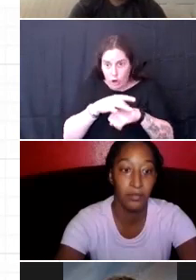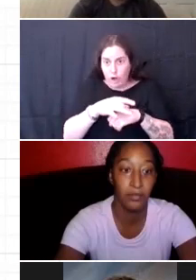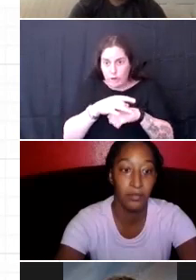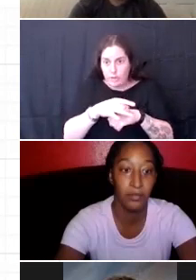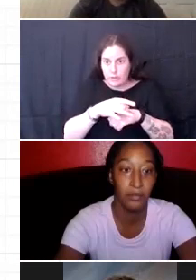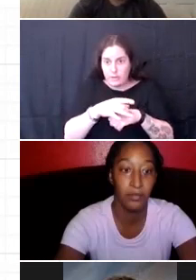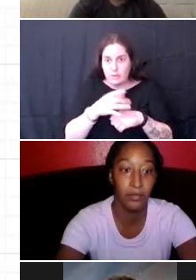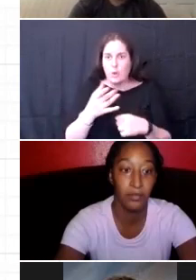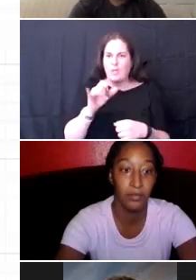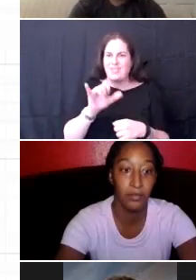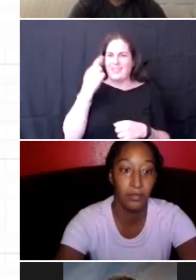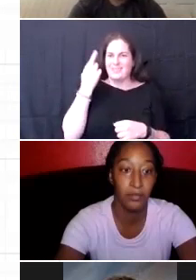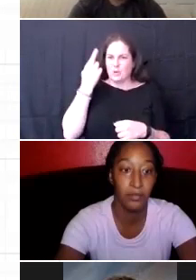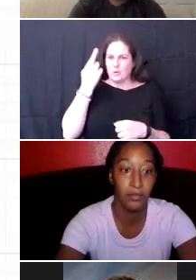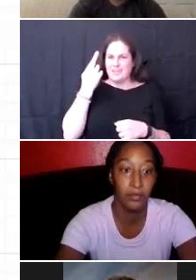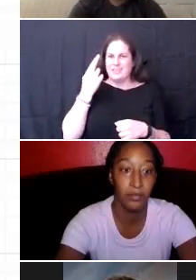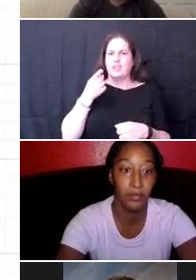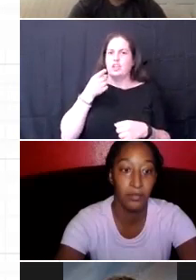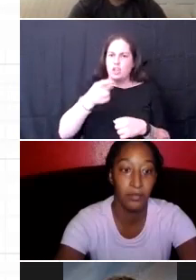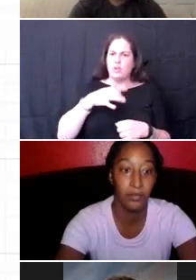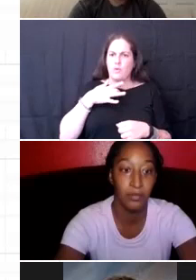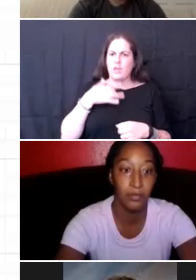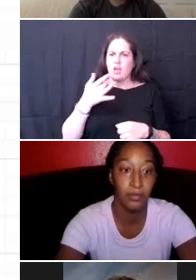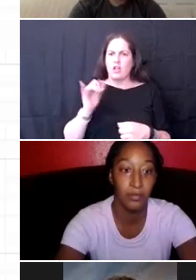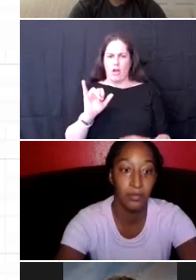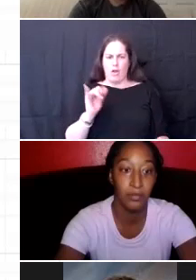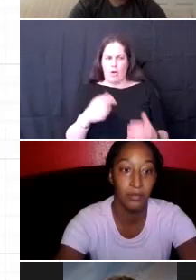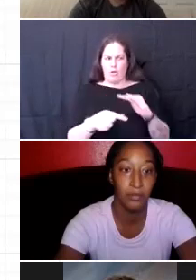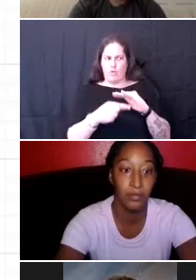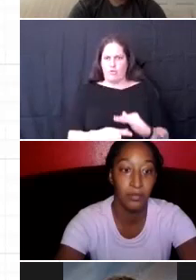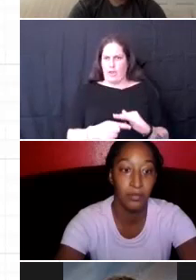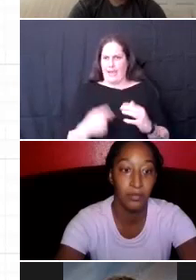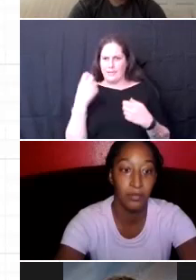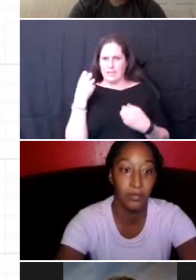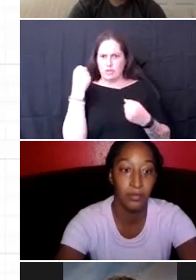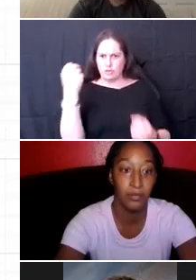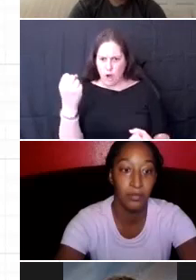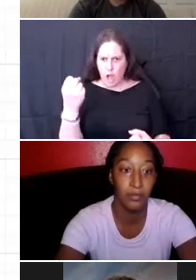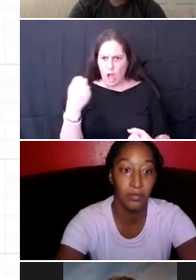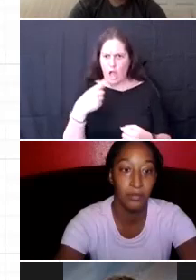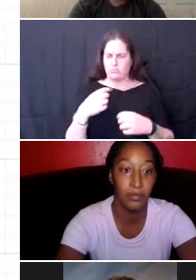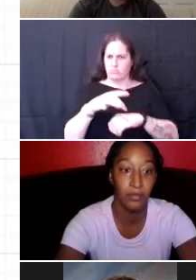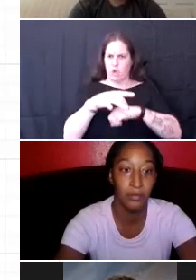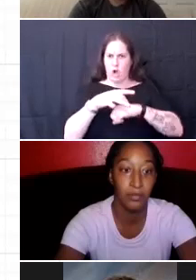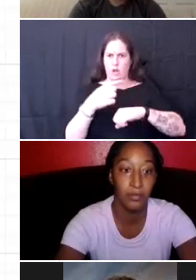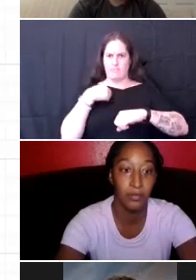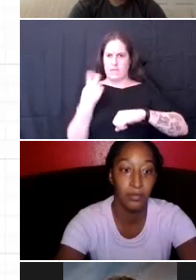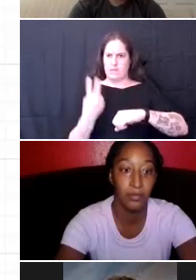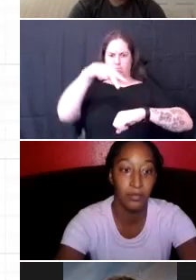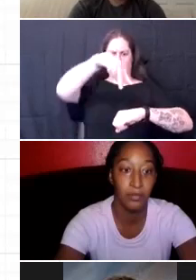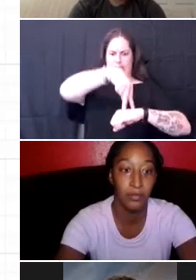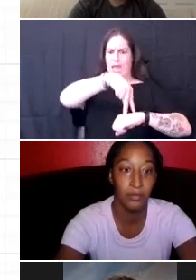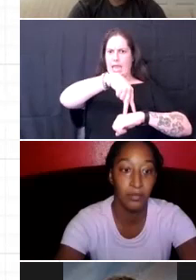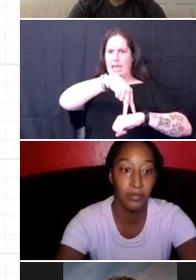your mind and in your experience, gravity is not weak at all because it's keeping you fixed to the planet, right?